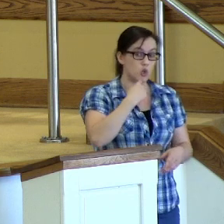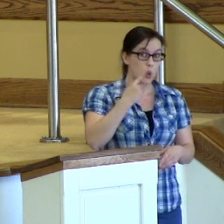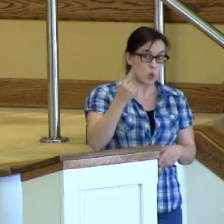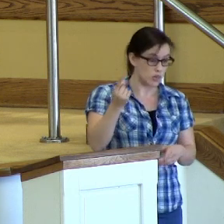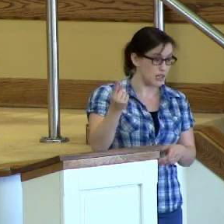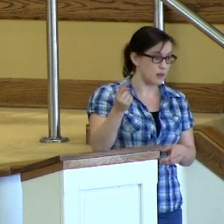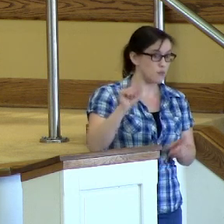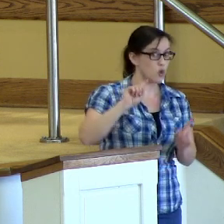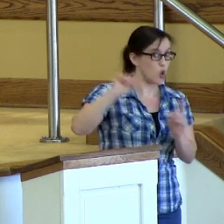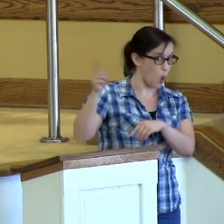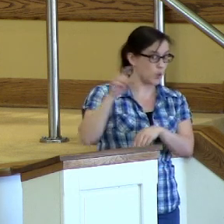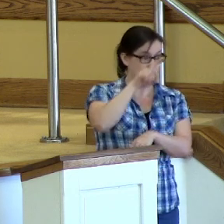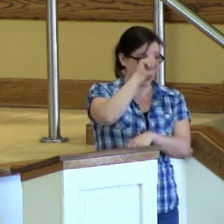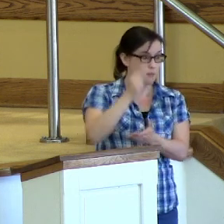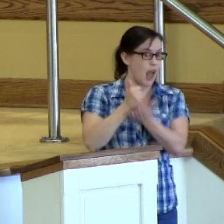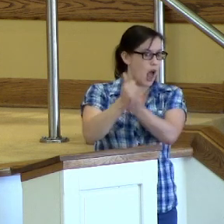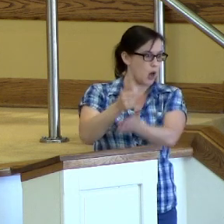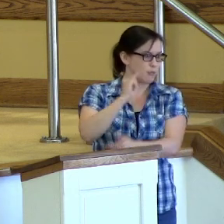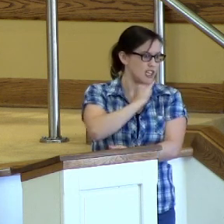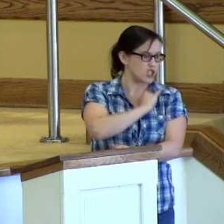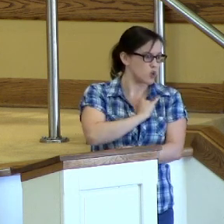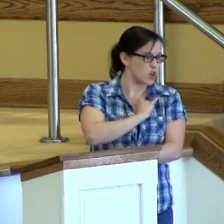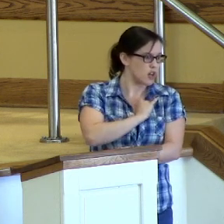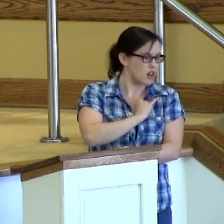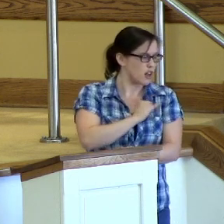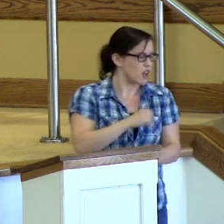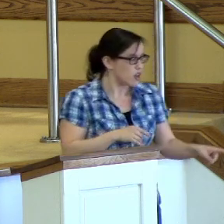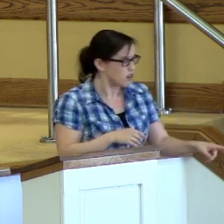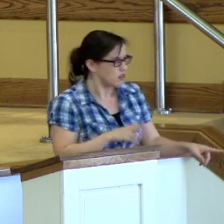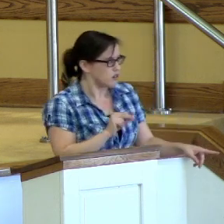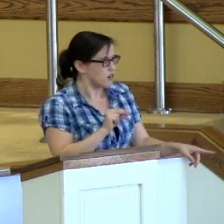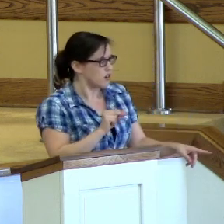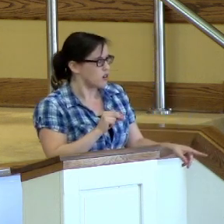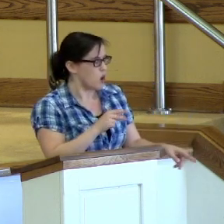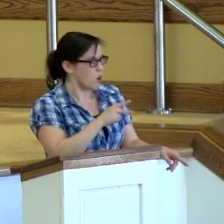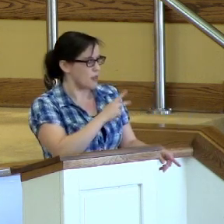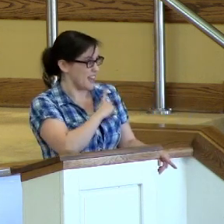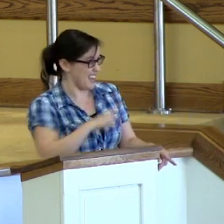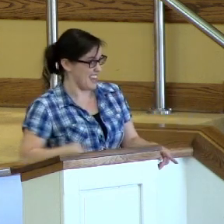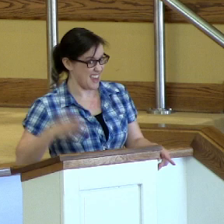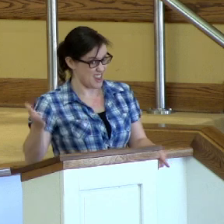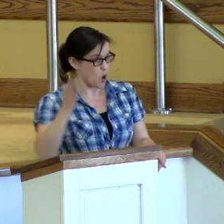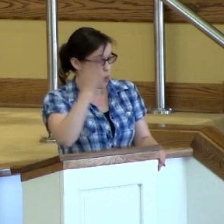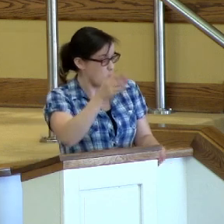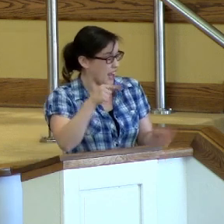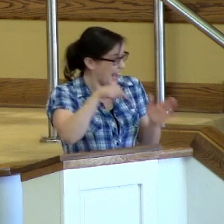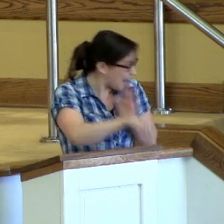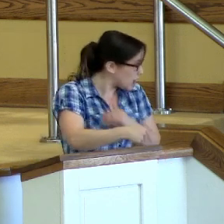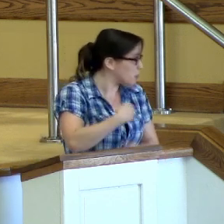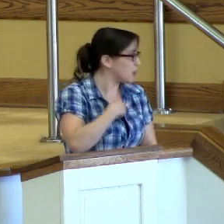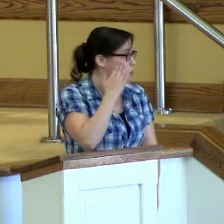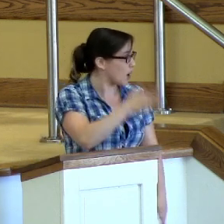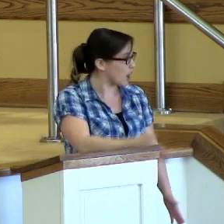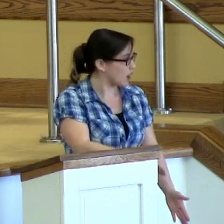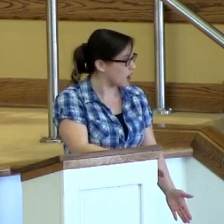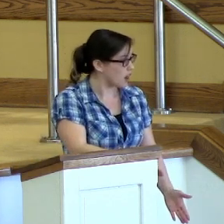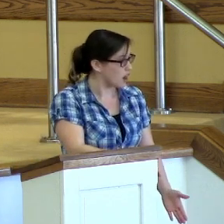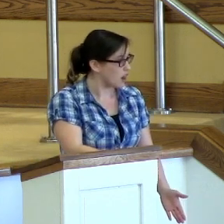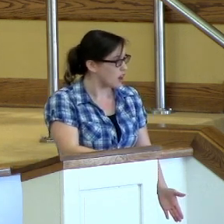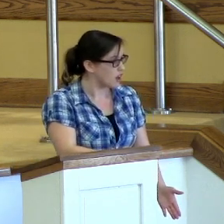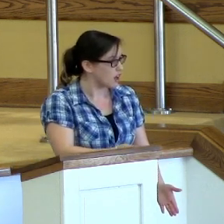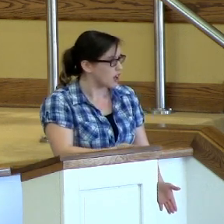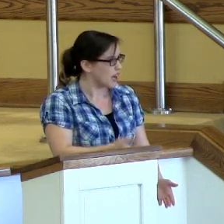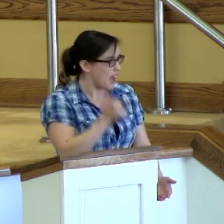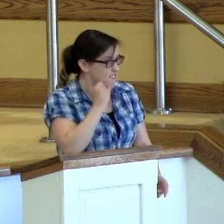me. And so he laid out the plan for me and said, who am I going to say that's doing this?